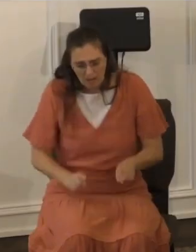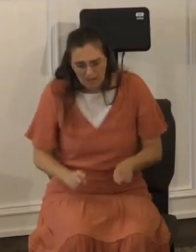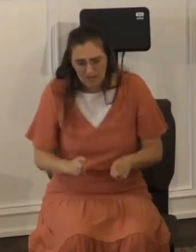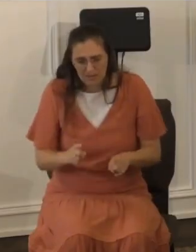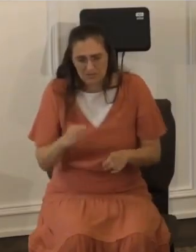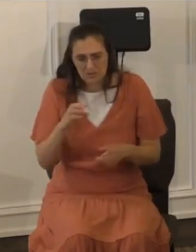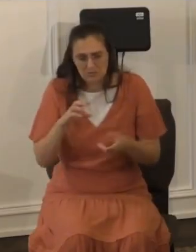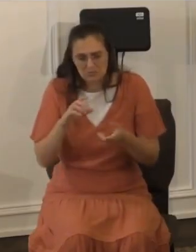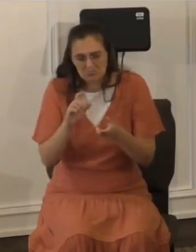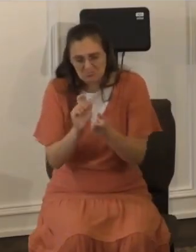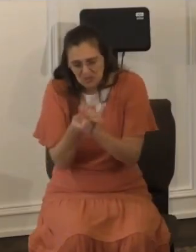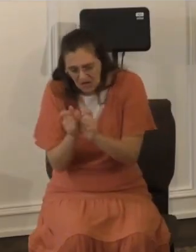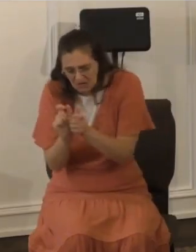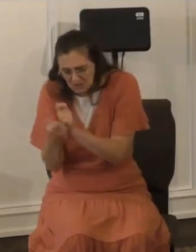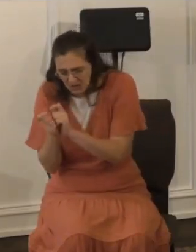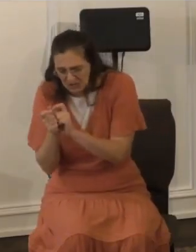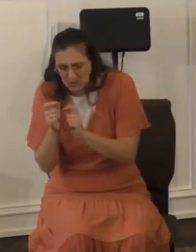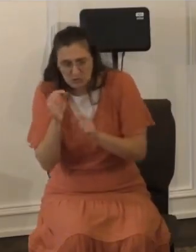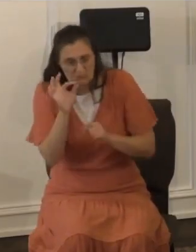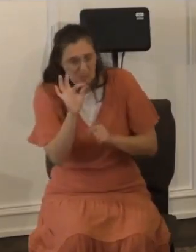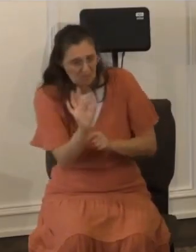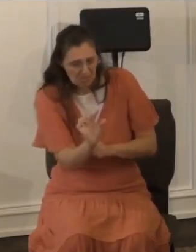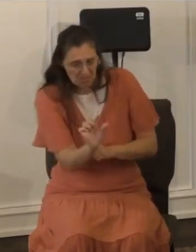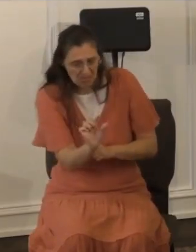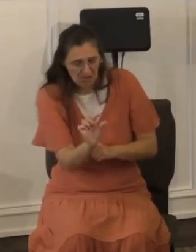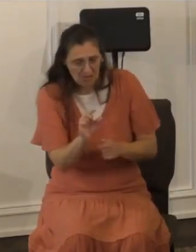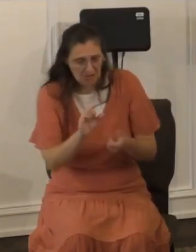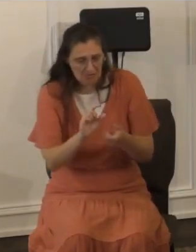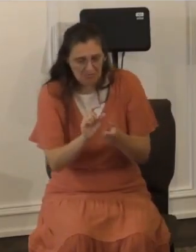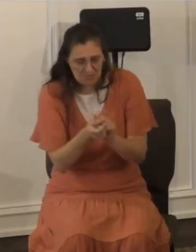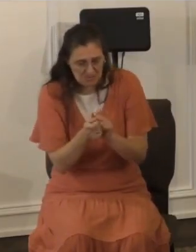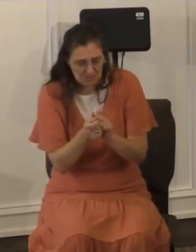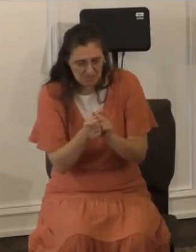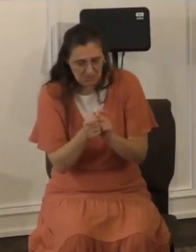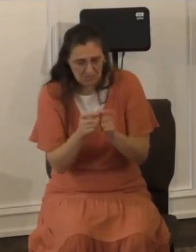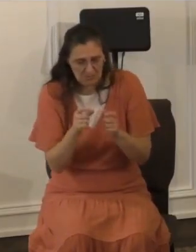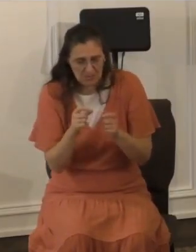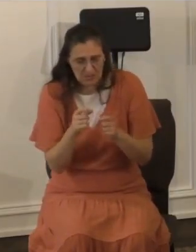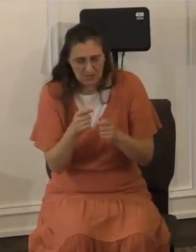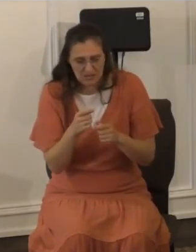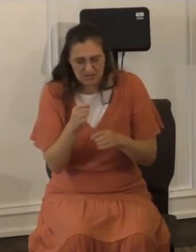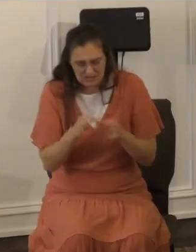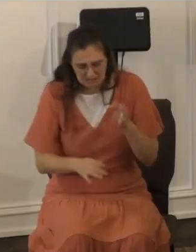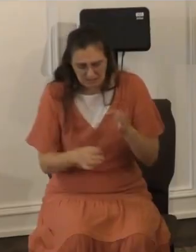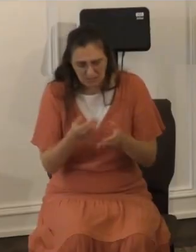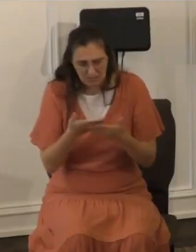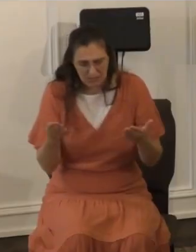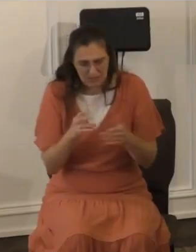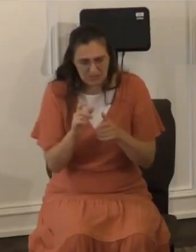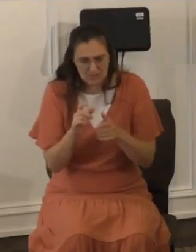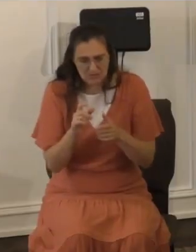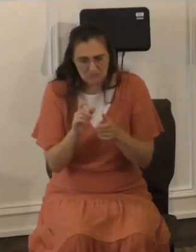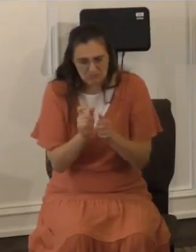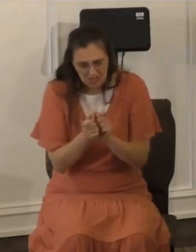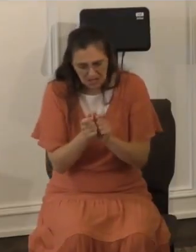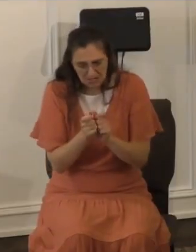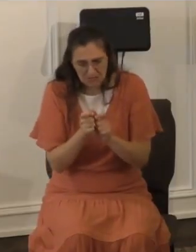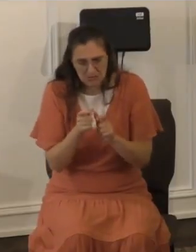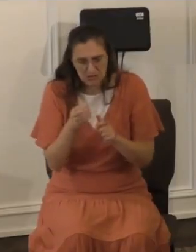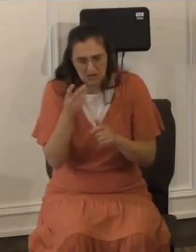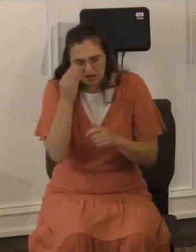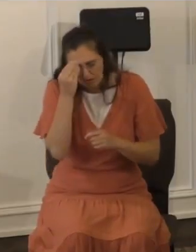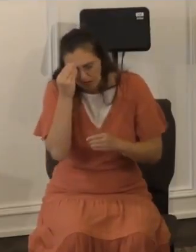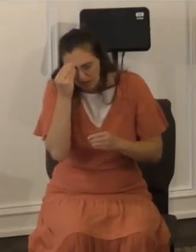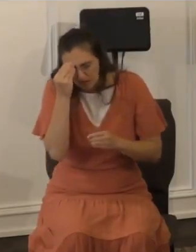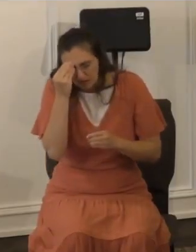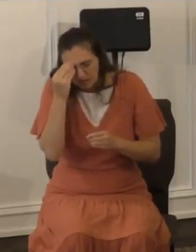this, I'm going to do that. I'm going to decide to choose these friends, right? I'm going to be a part of this activity. I'm going to choose